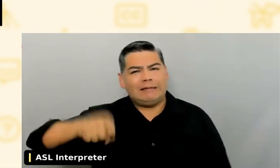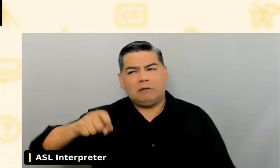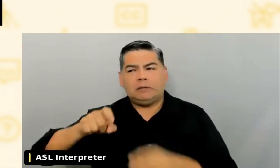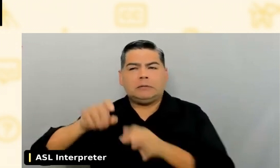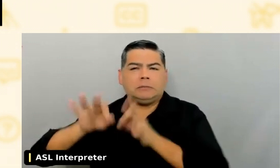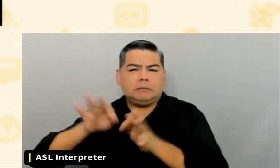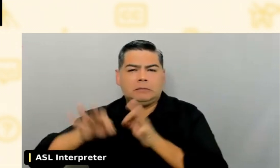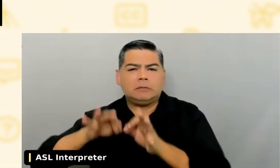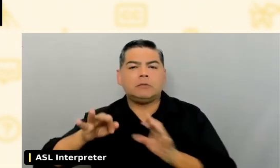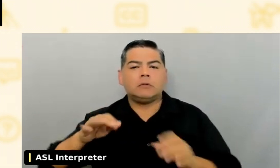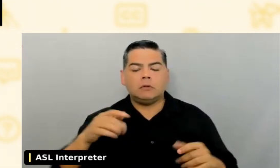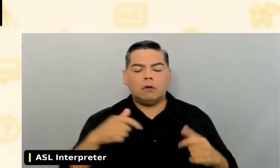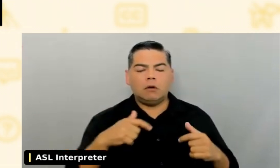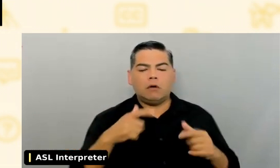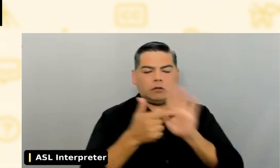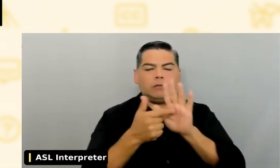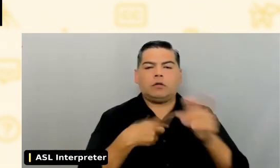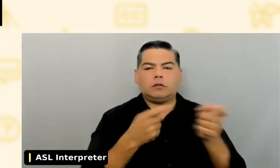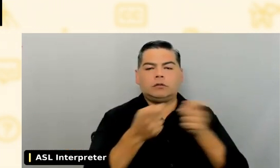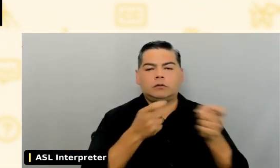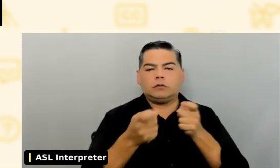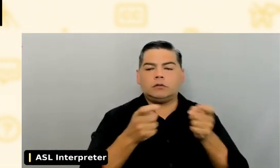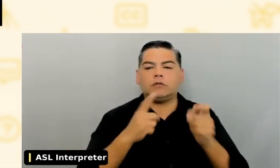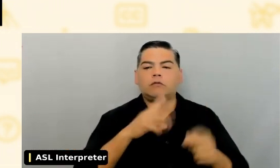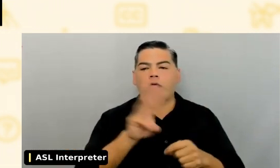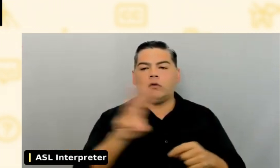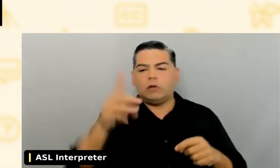I manage a website for scientists, and there are some words that